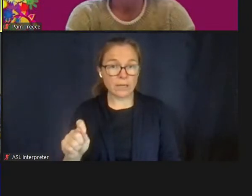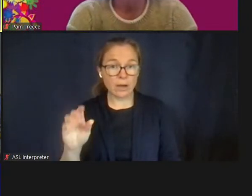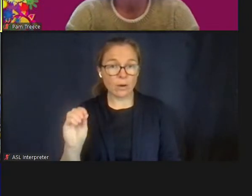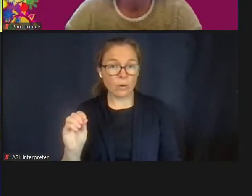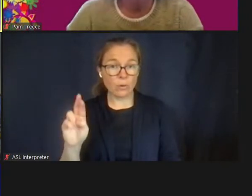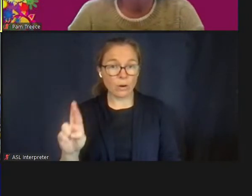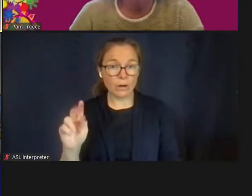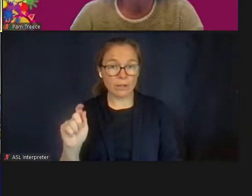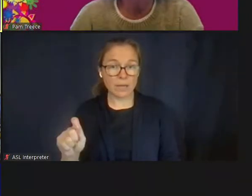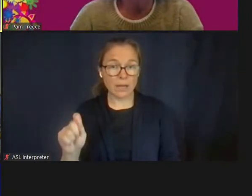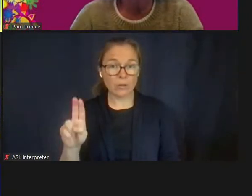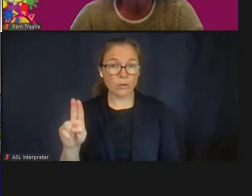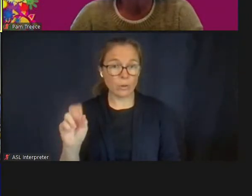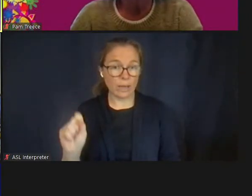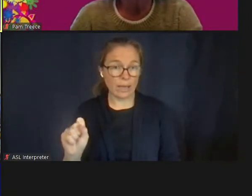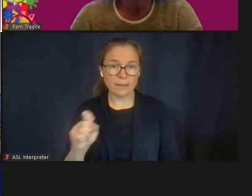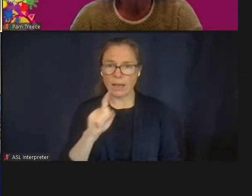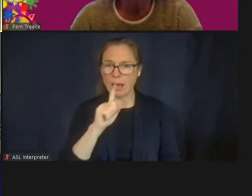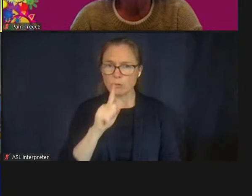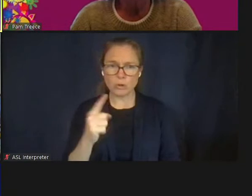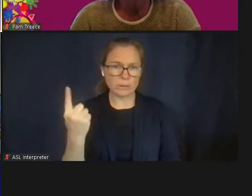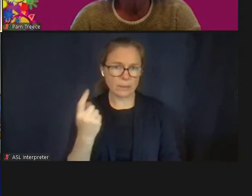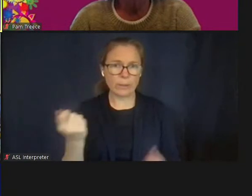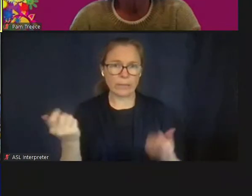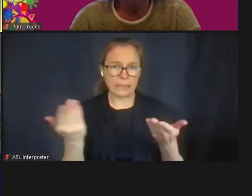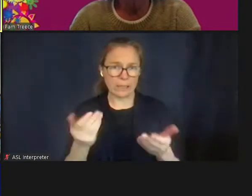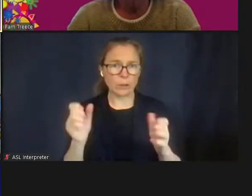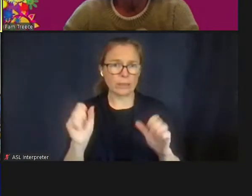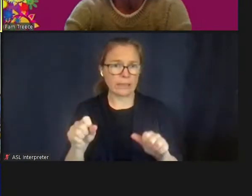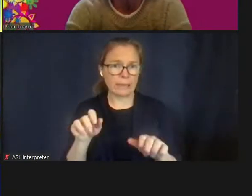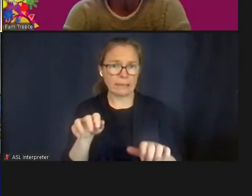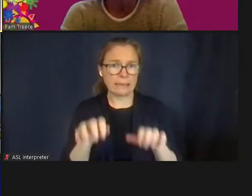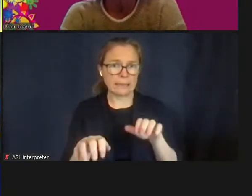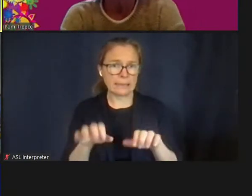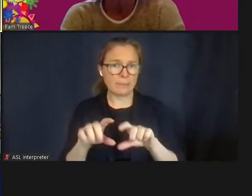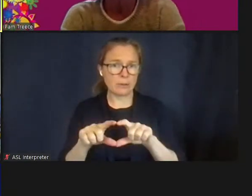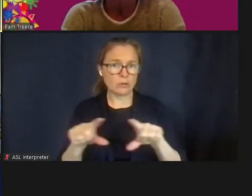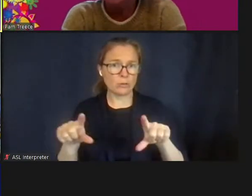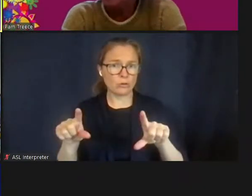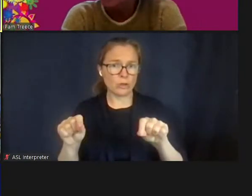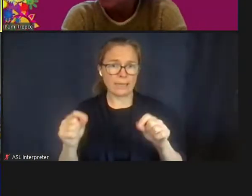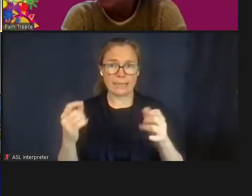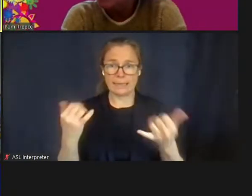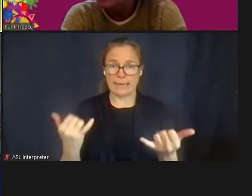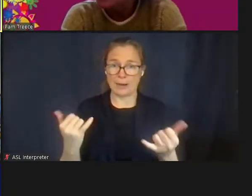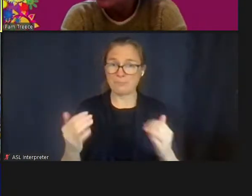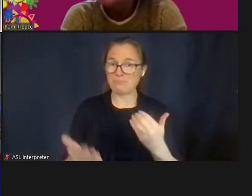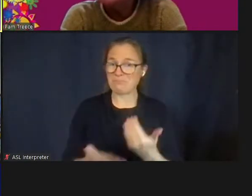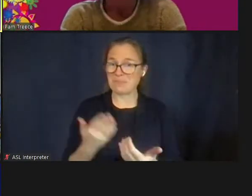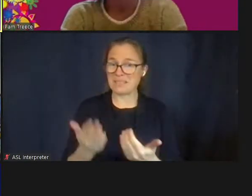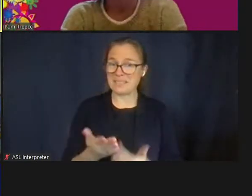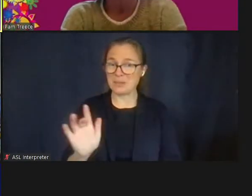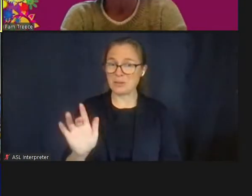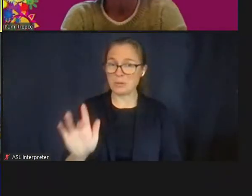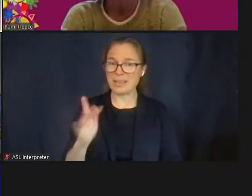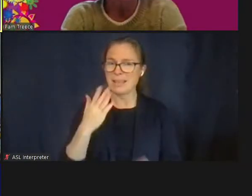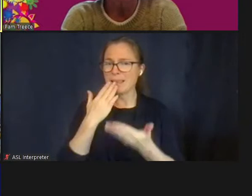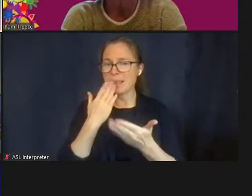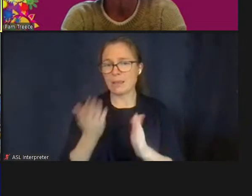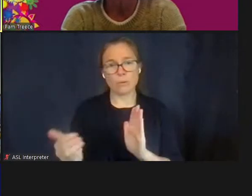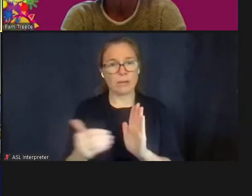bcc@co.washington.or.us. And I'm sure a member of our team can include that in the chat conveniently as well. Thank you again for